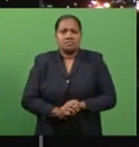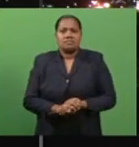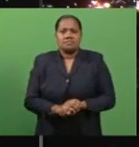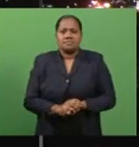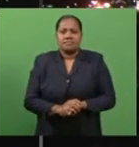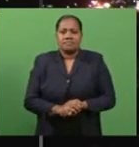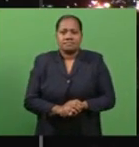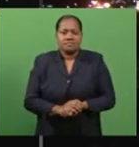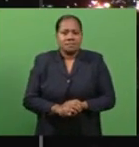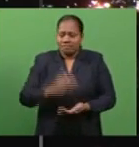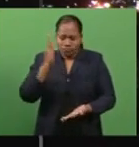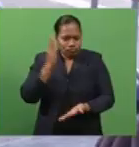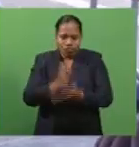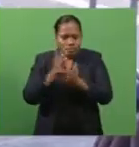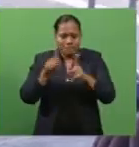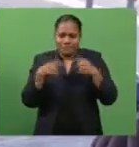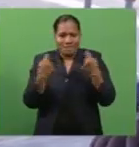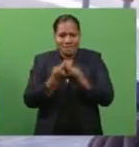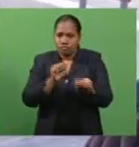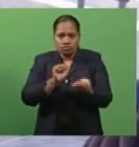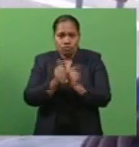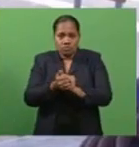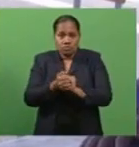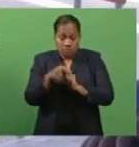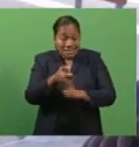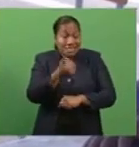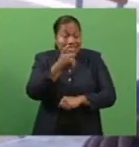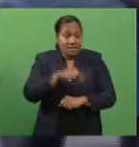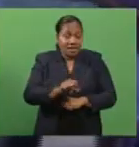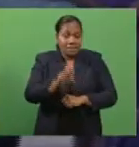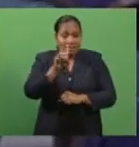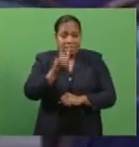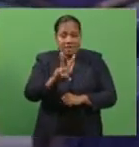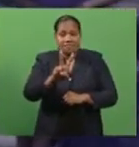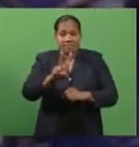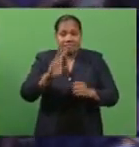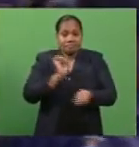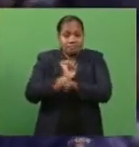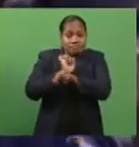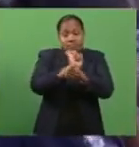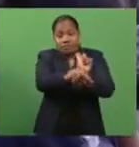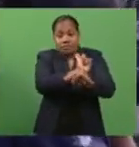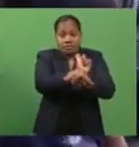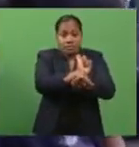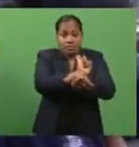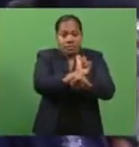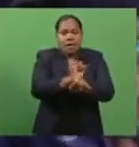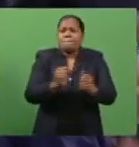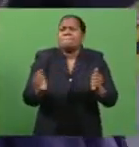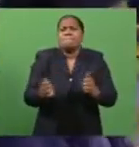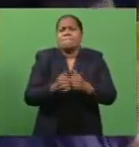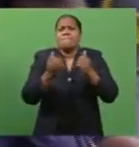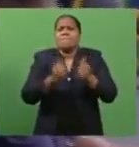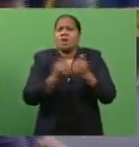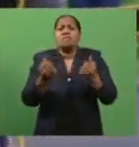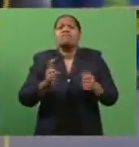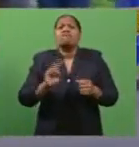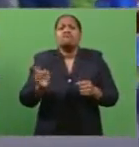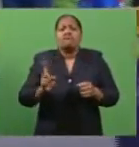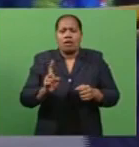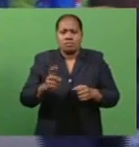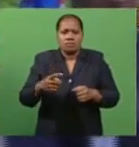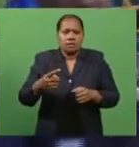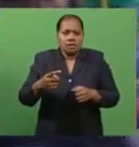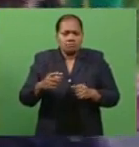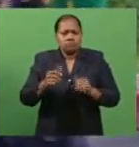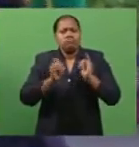team sports. This comes after 62 arrests related to COVID-19 restriction breaches were made overnight, the